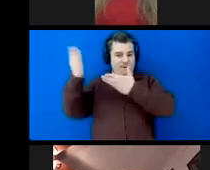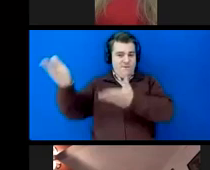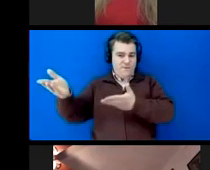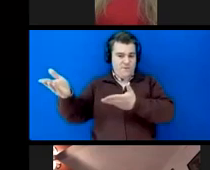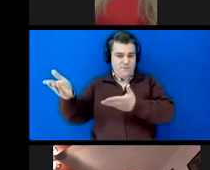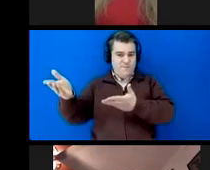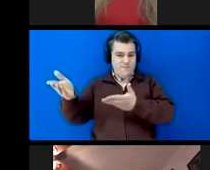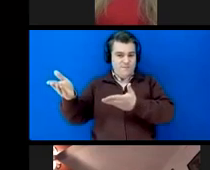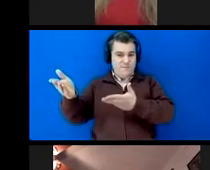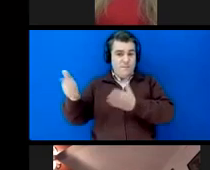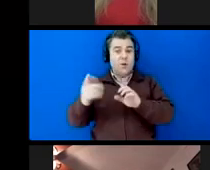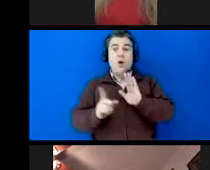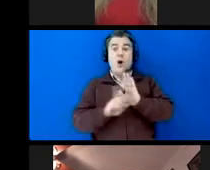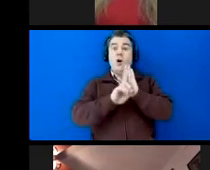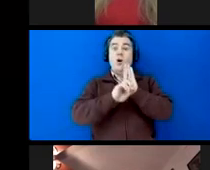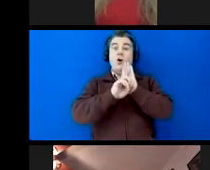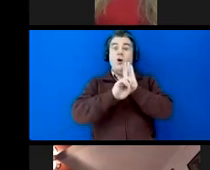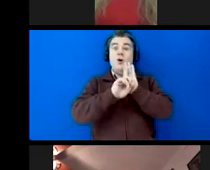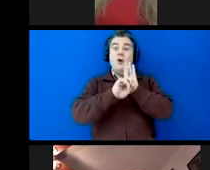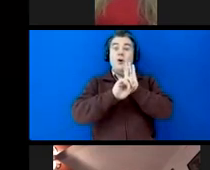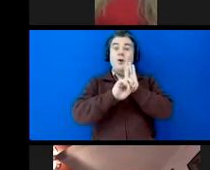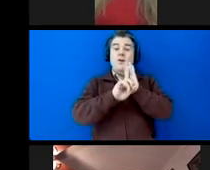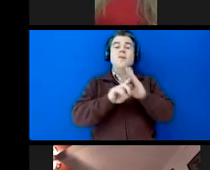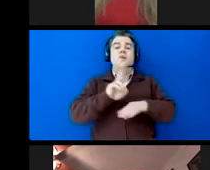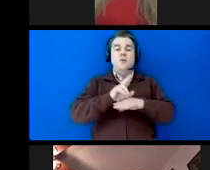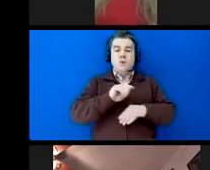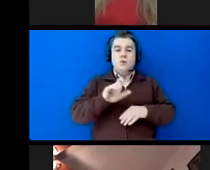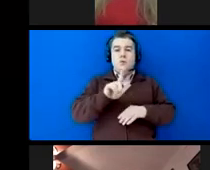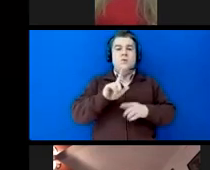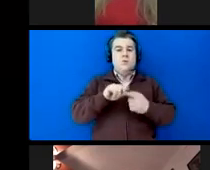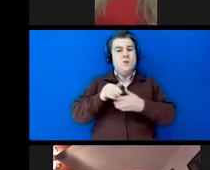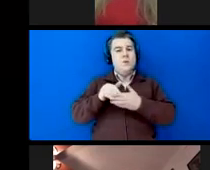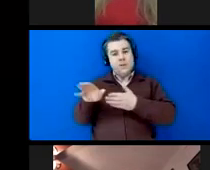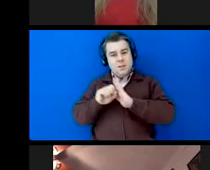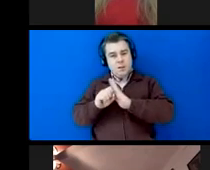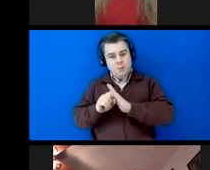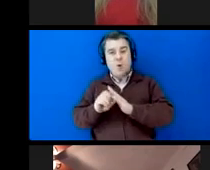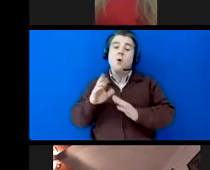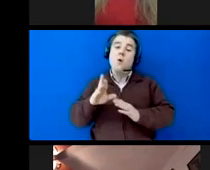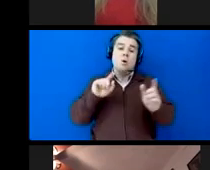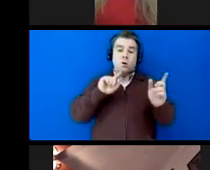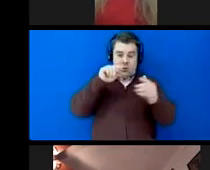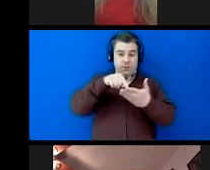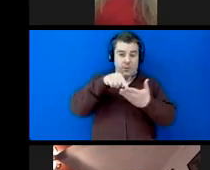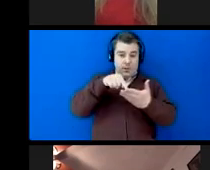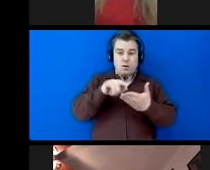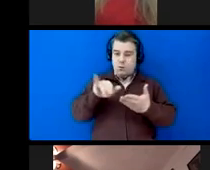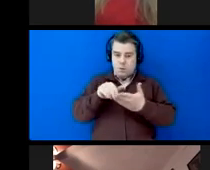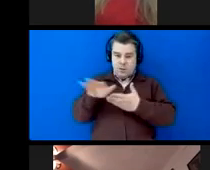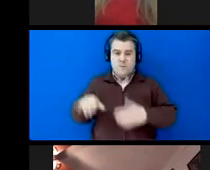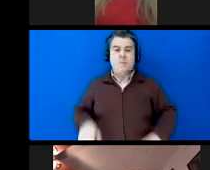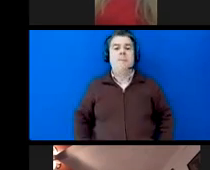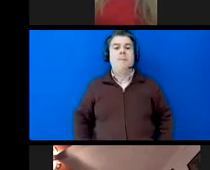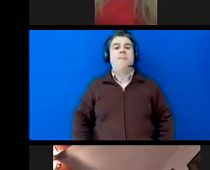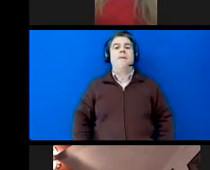we receive the alert, you use the tools to go right to the send to sample, or you can come here and send, okay? And then